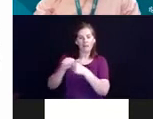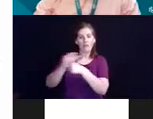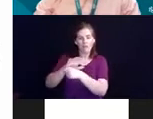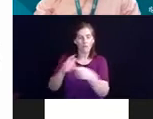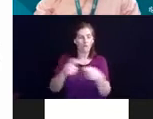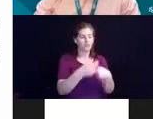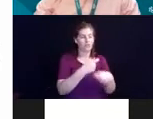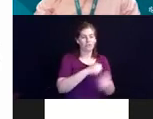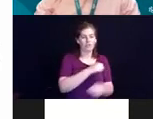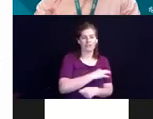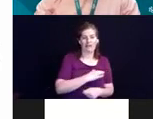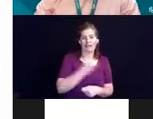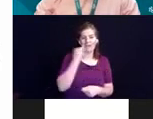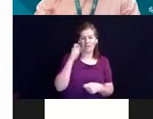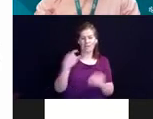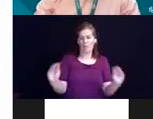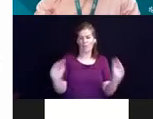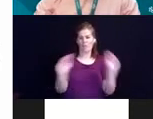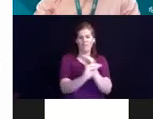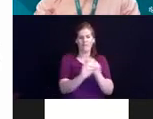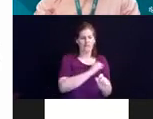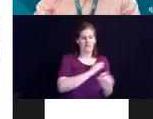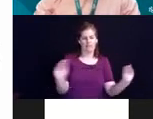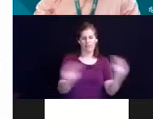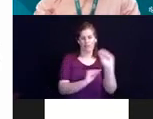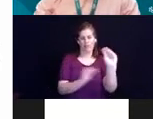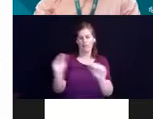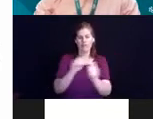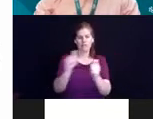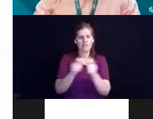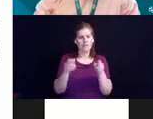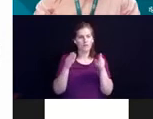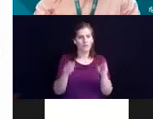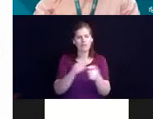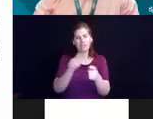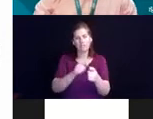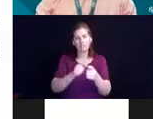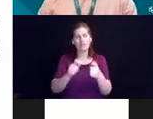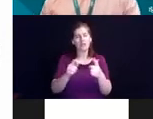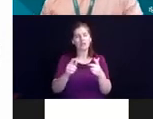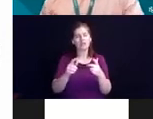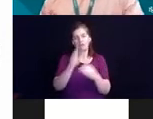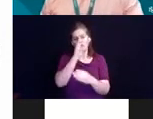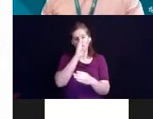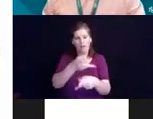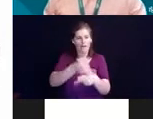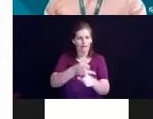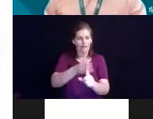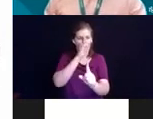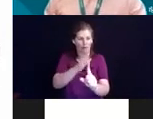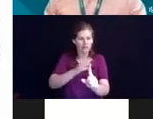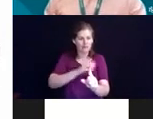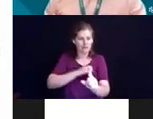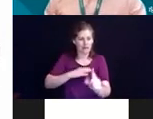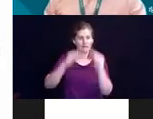and if there's a need to move staff around in a particular way, particularly direct care staff. Huddles can